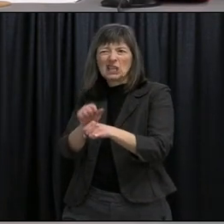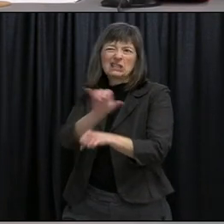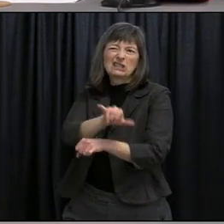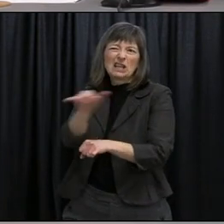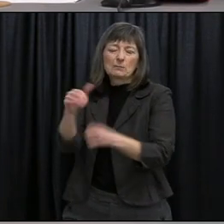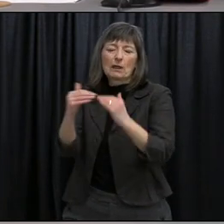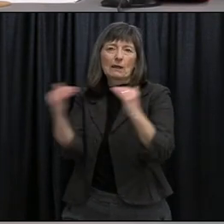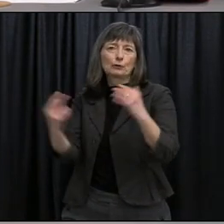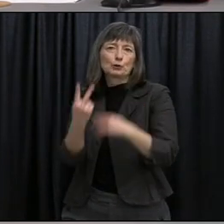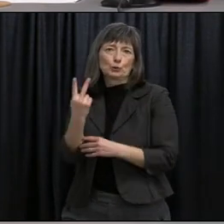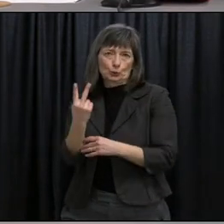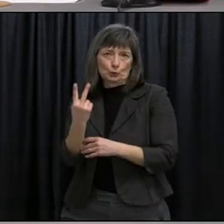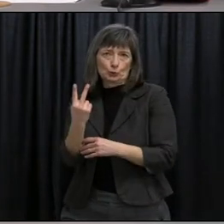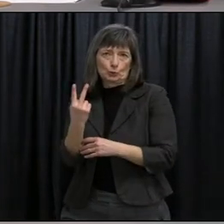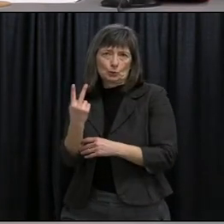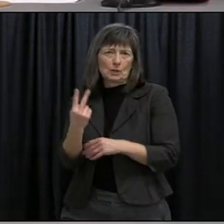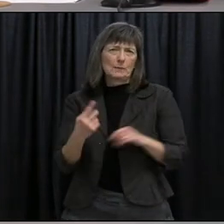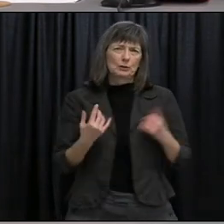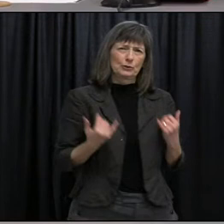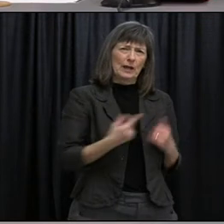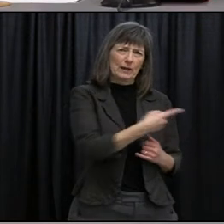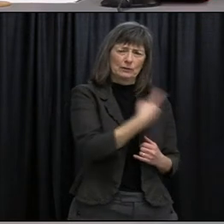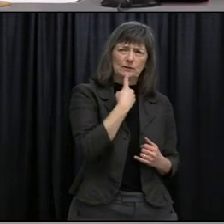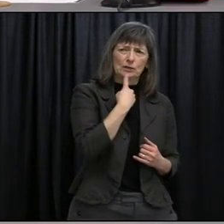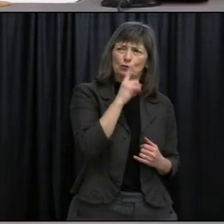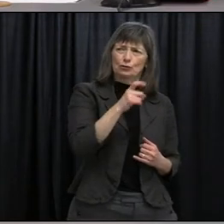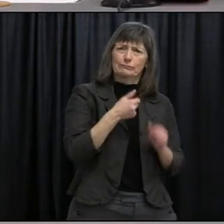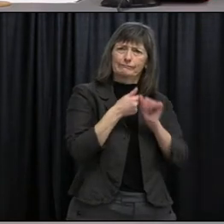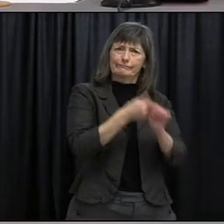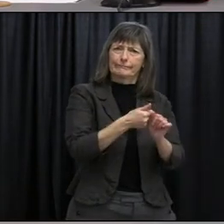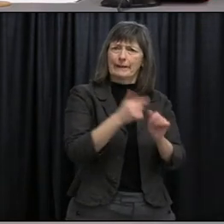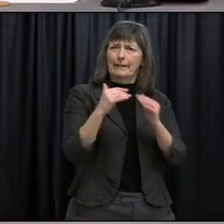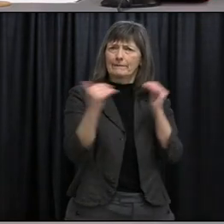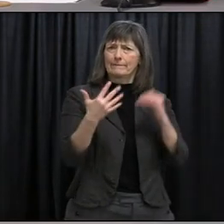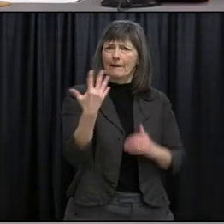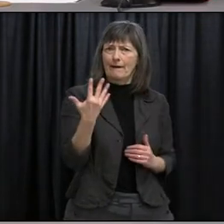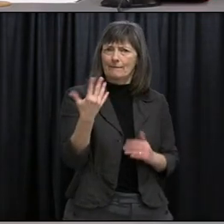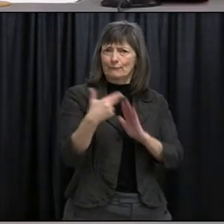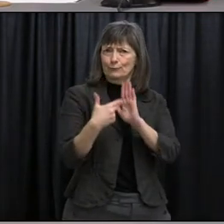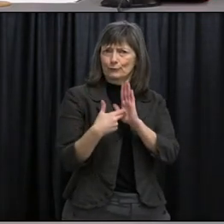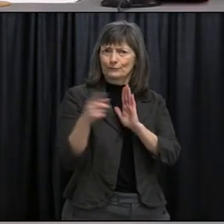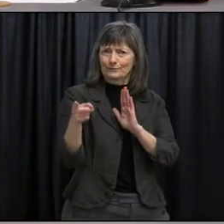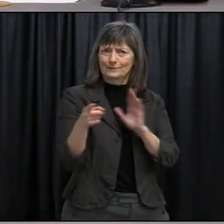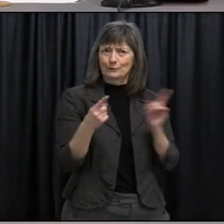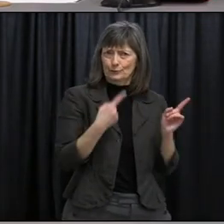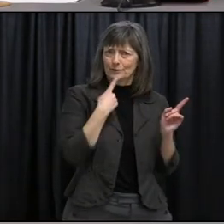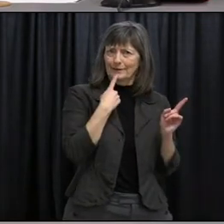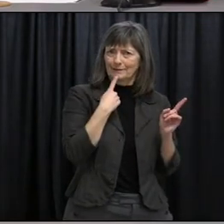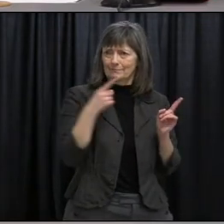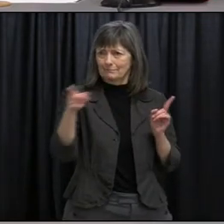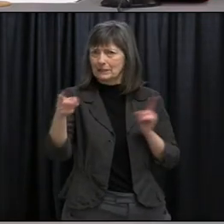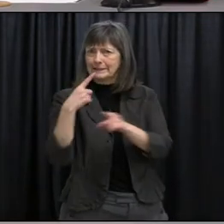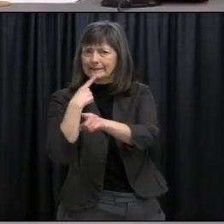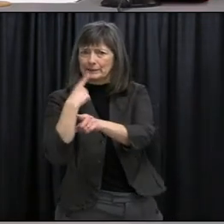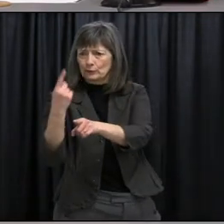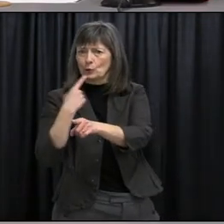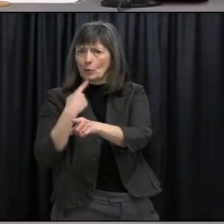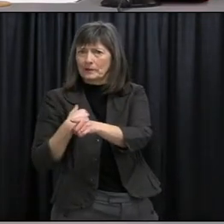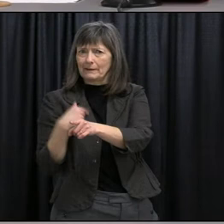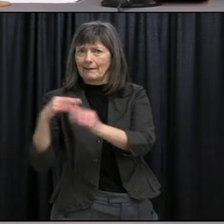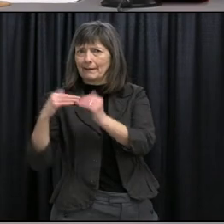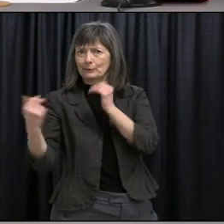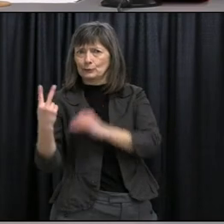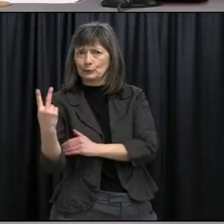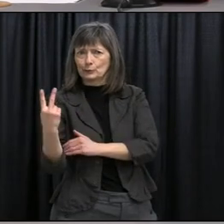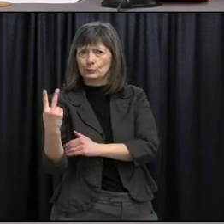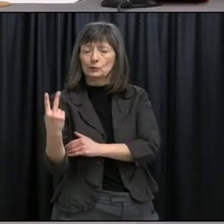morning, you've said that they should be following the same advice. So can you just reiterate that messaging, and I want to make sure I have that right? So I'll ask